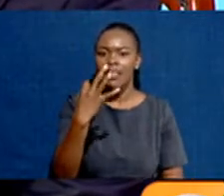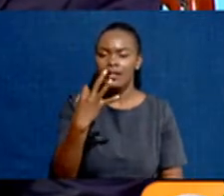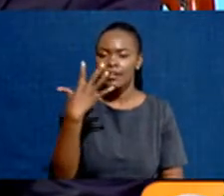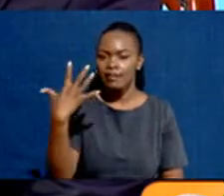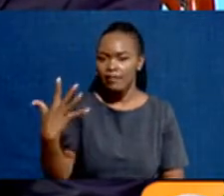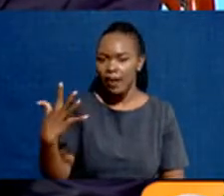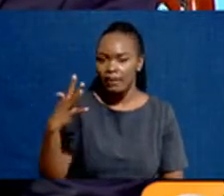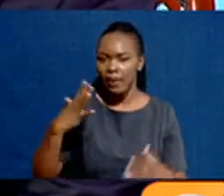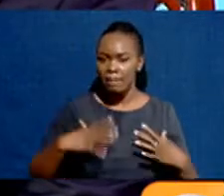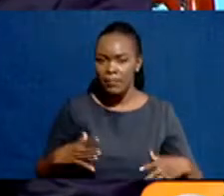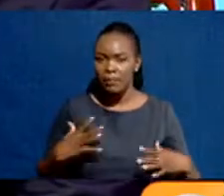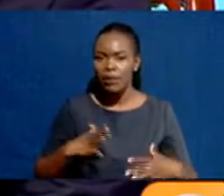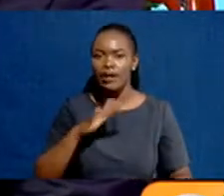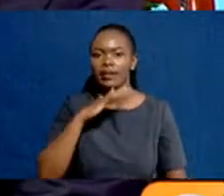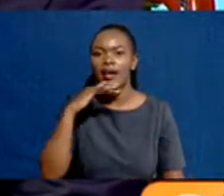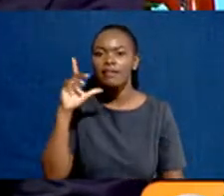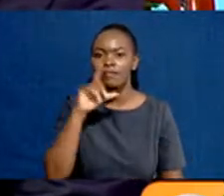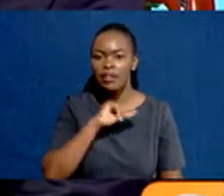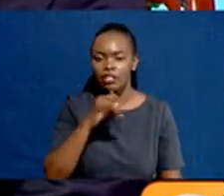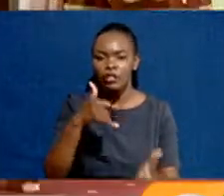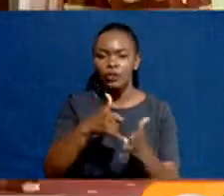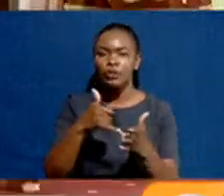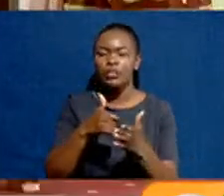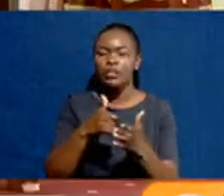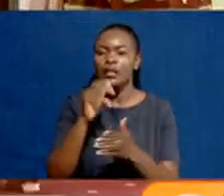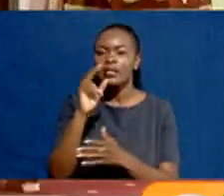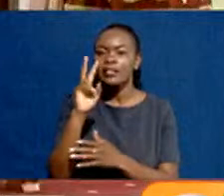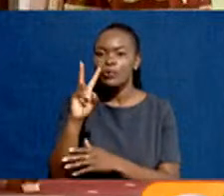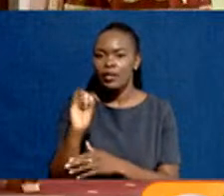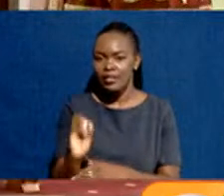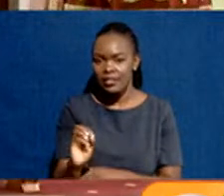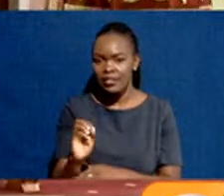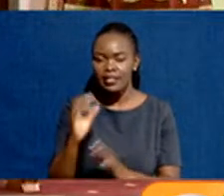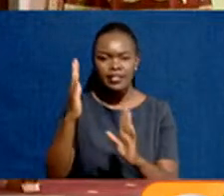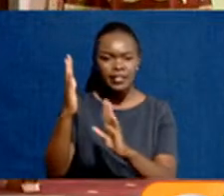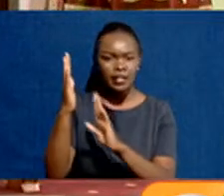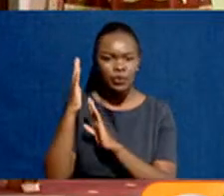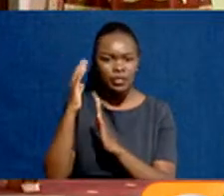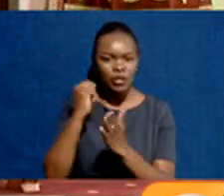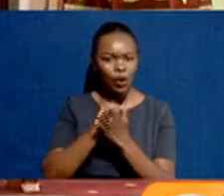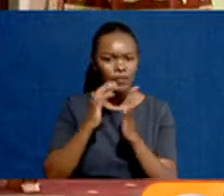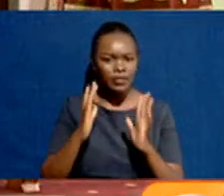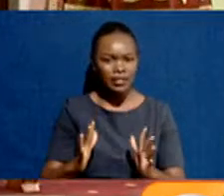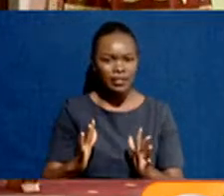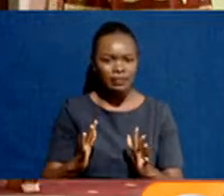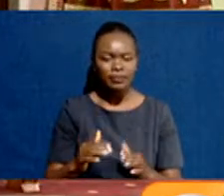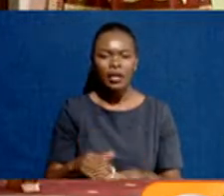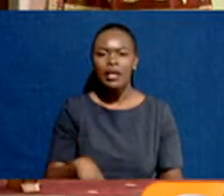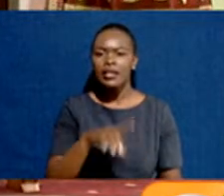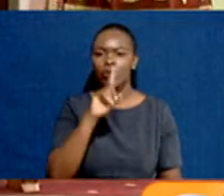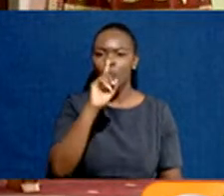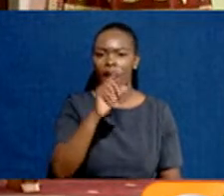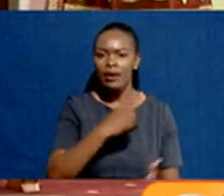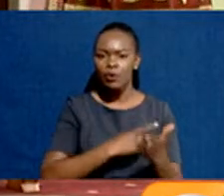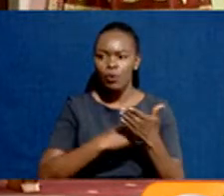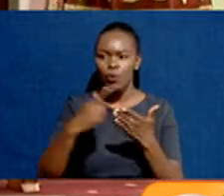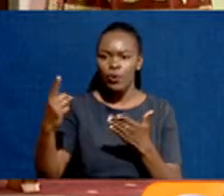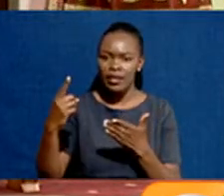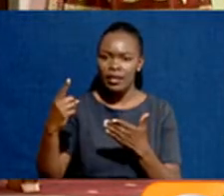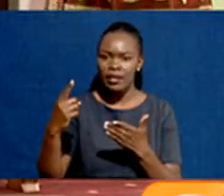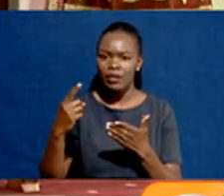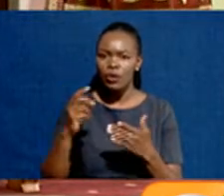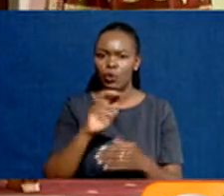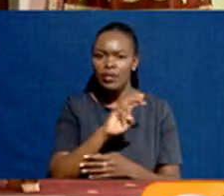including 20 security officers. In 1 week alone, Samburu West, areas of Malaso,